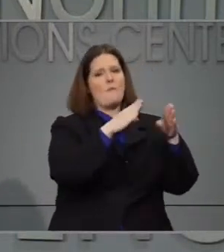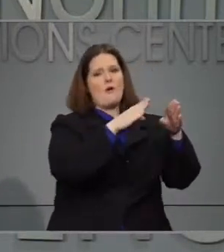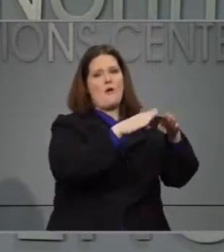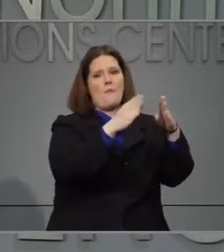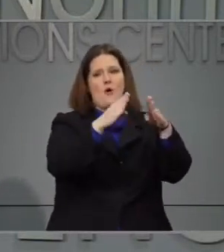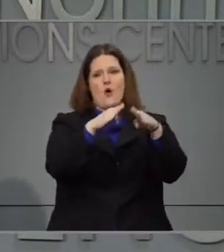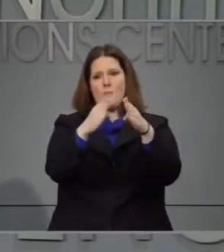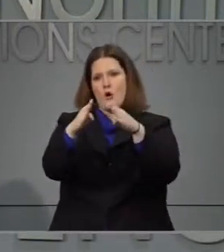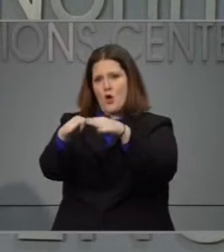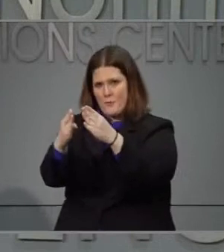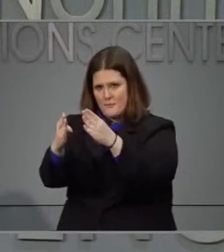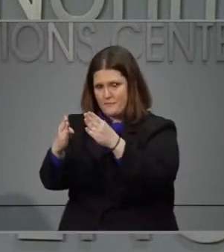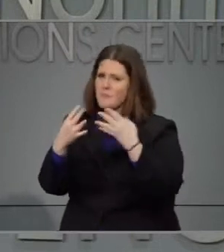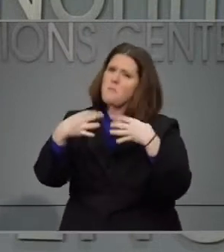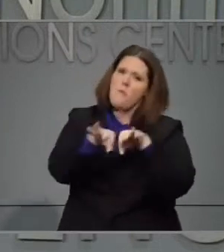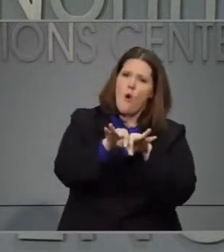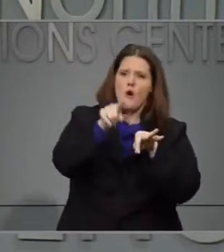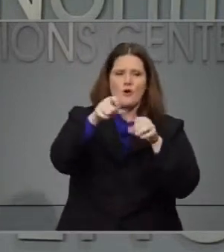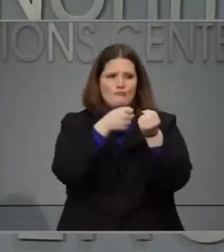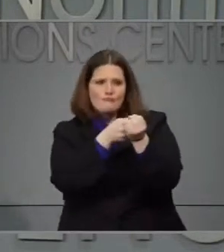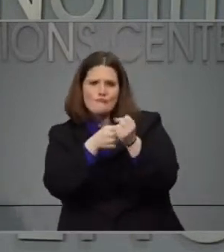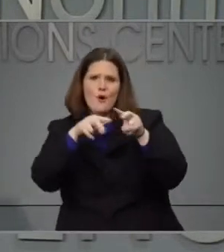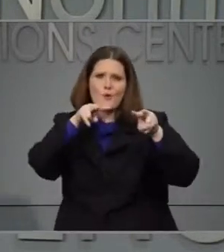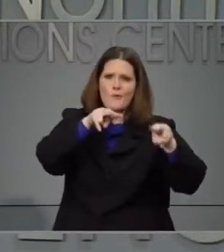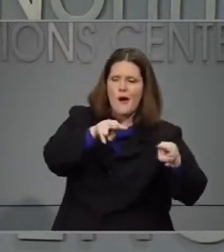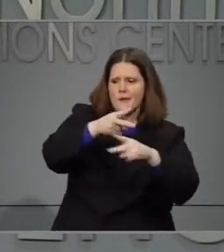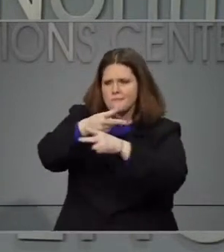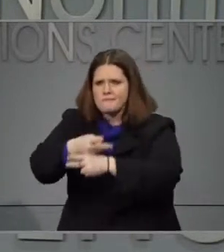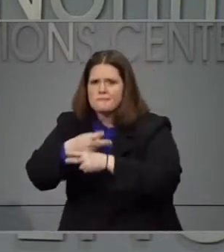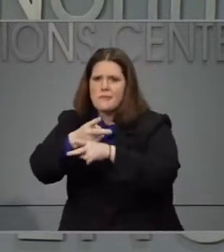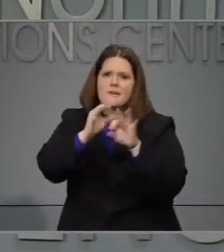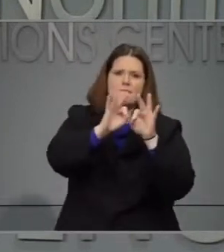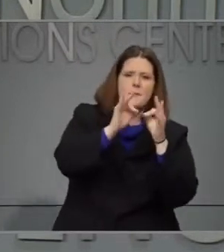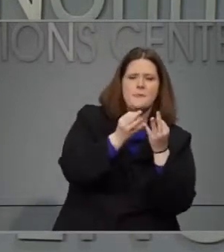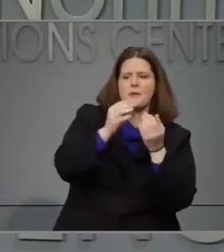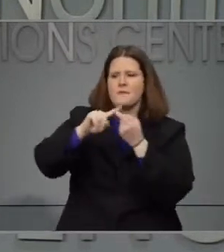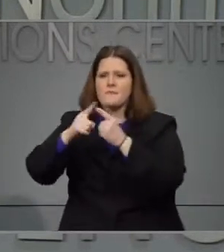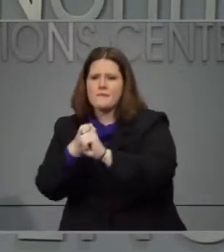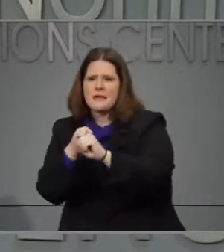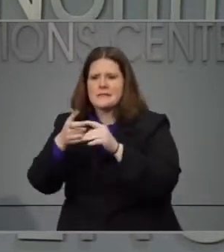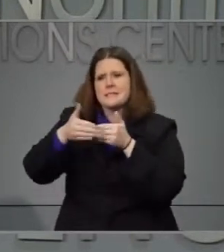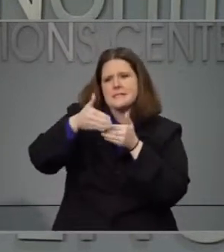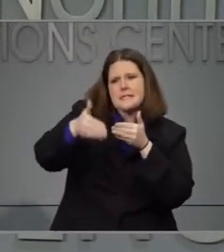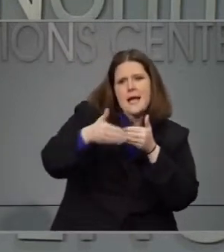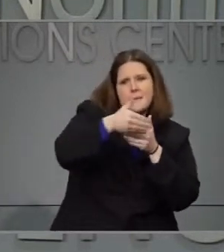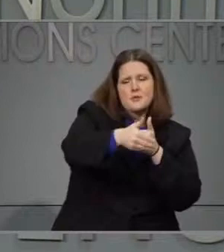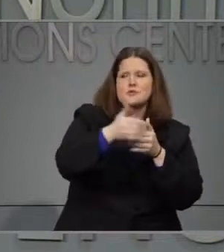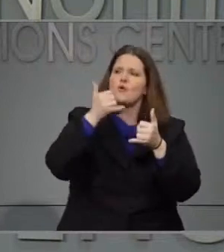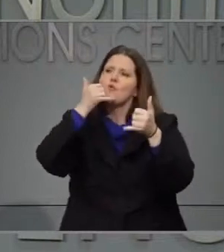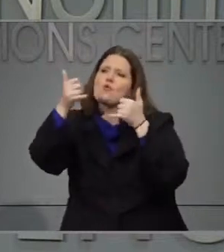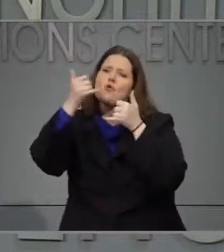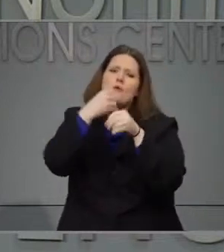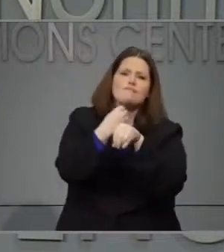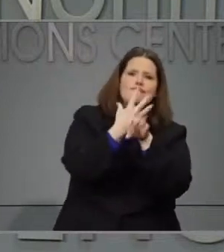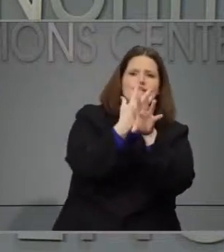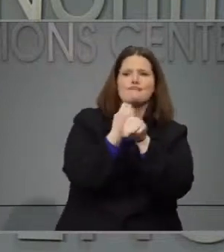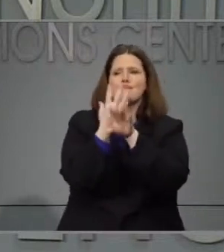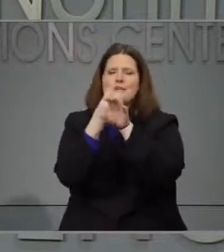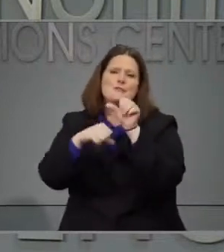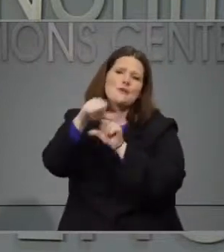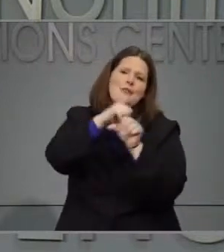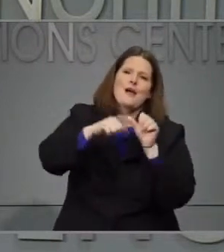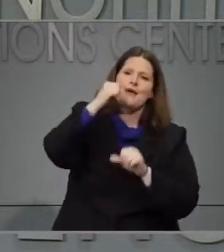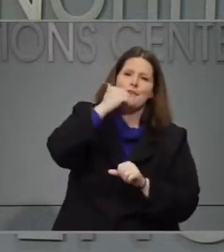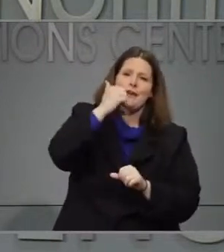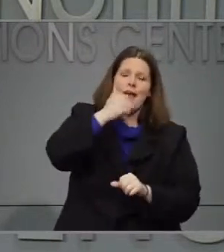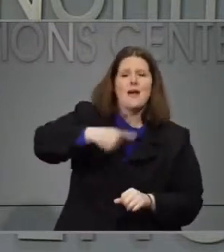your family, friends, and neighbors, and to call your loved ones daily. With your help, we will get through this together as one team,